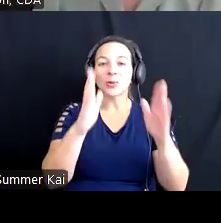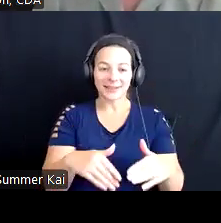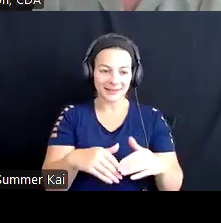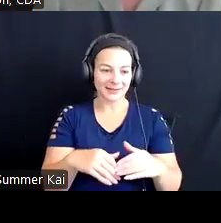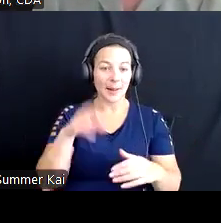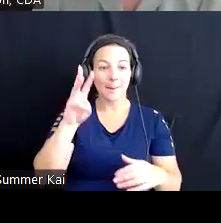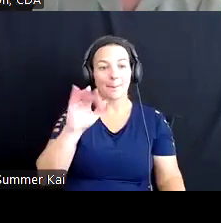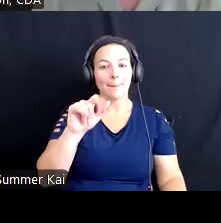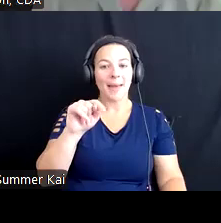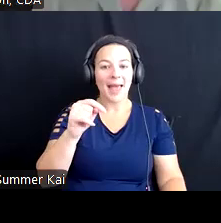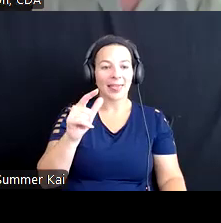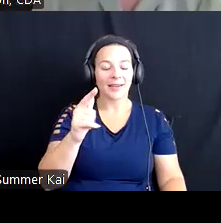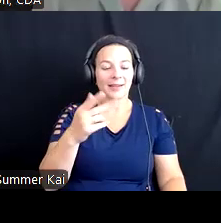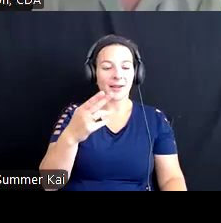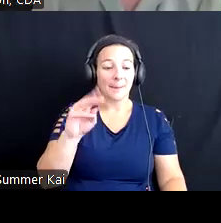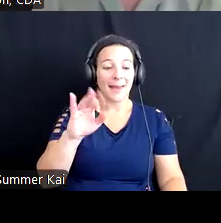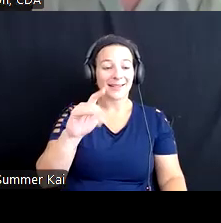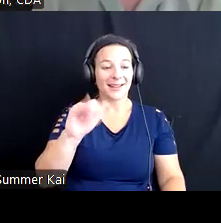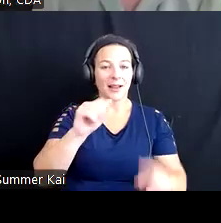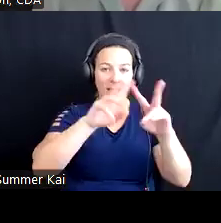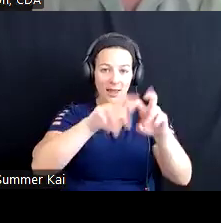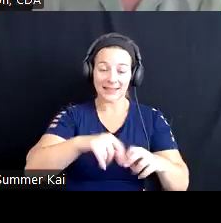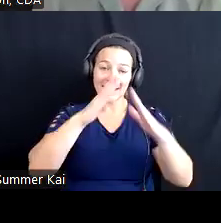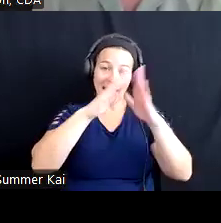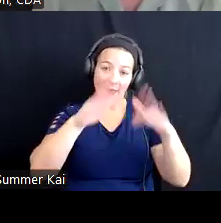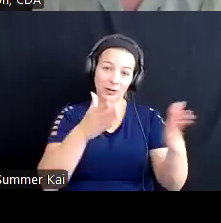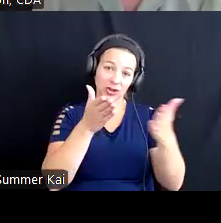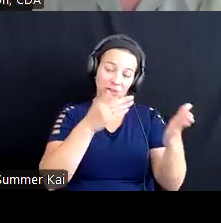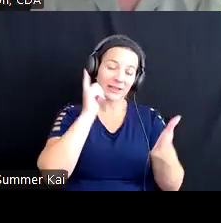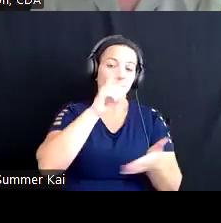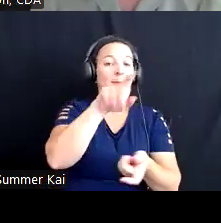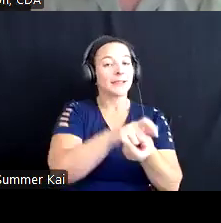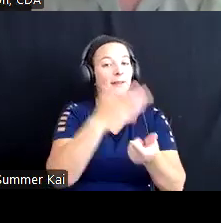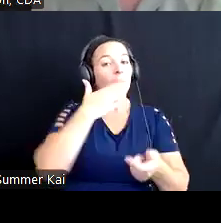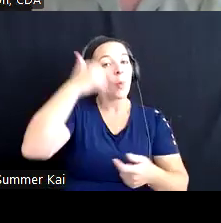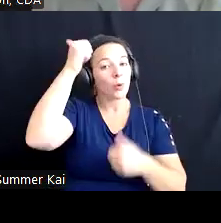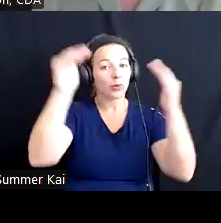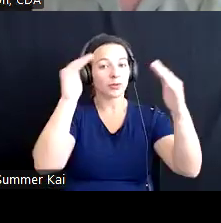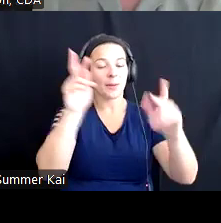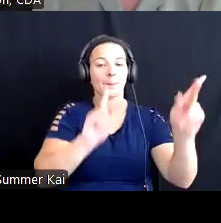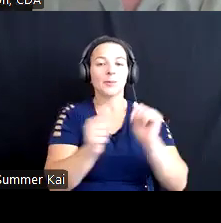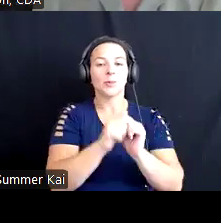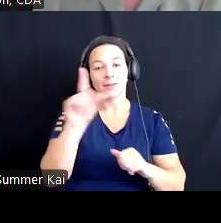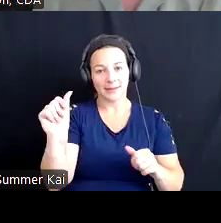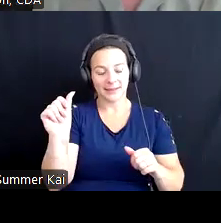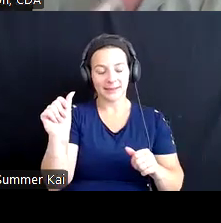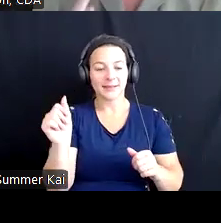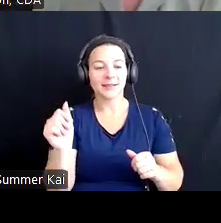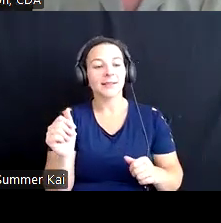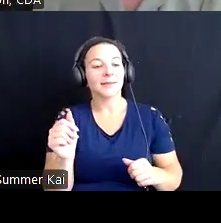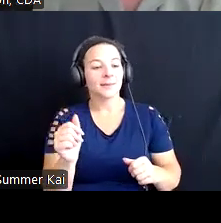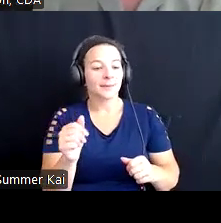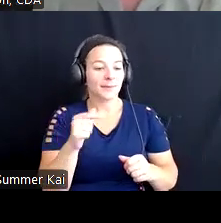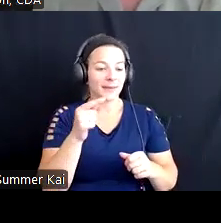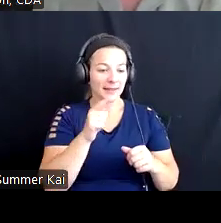Mathematica assessed housing services for specifically older adults and people with disabilities by looking at